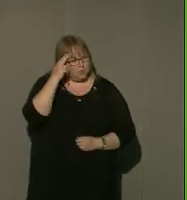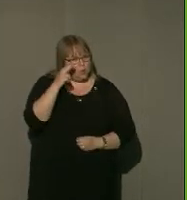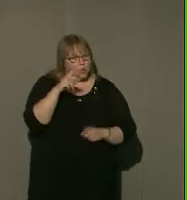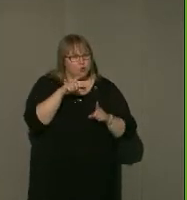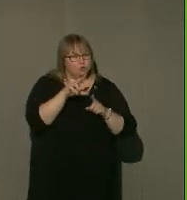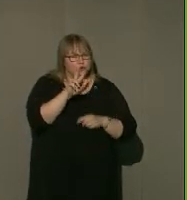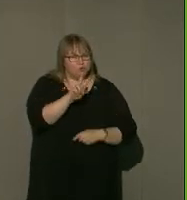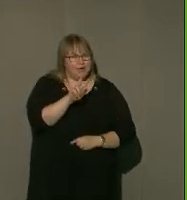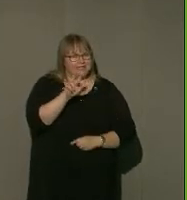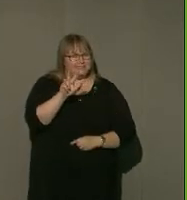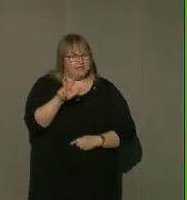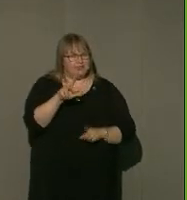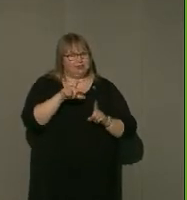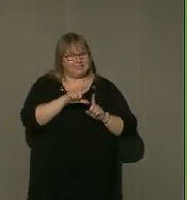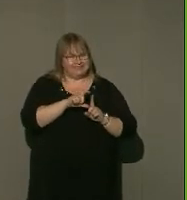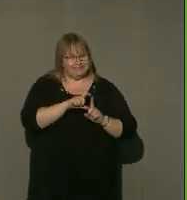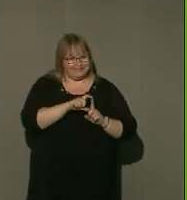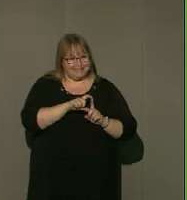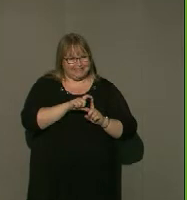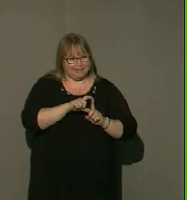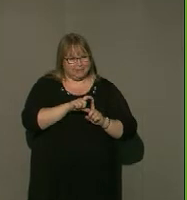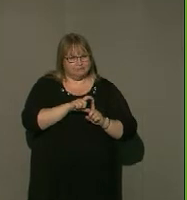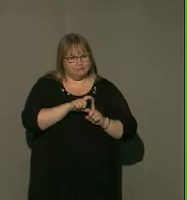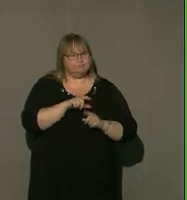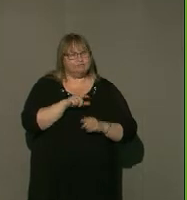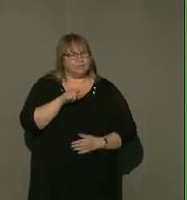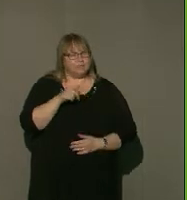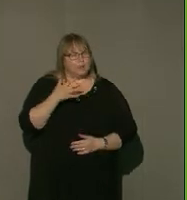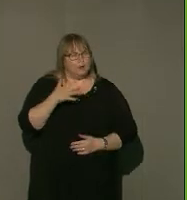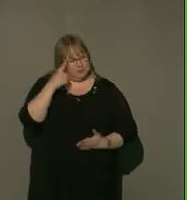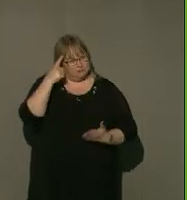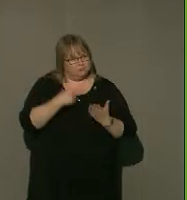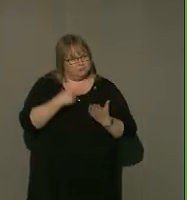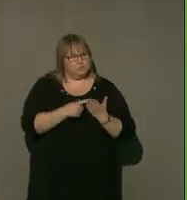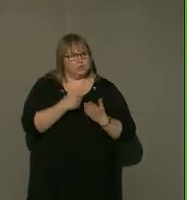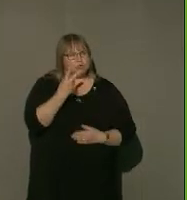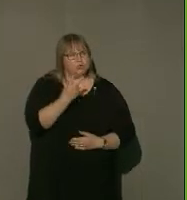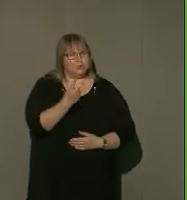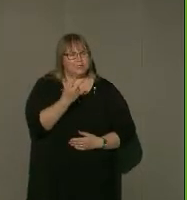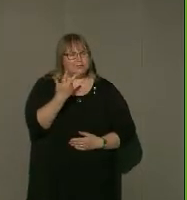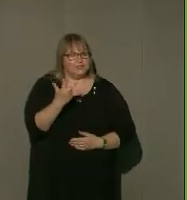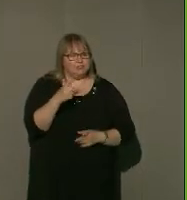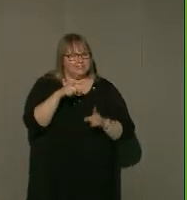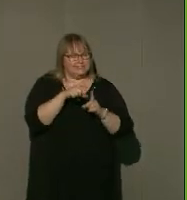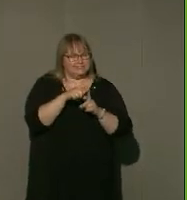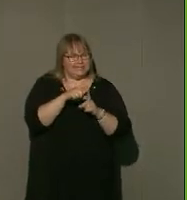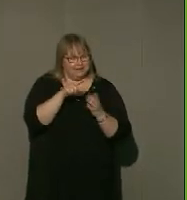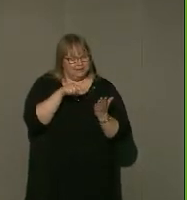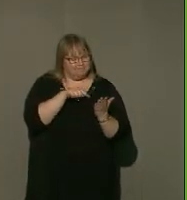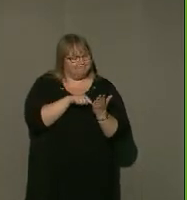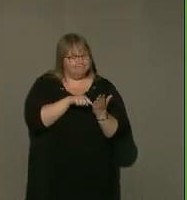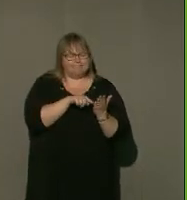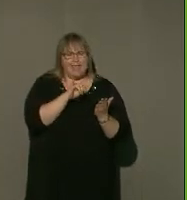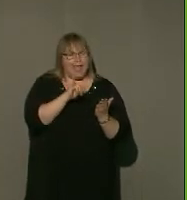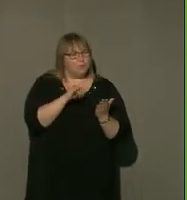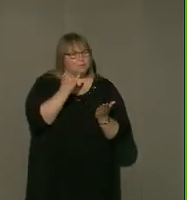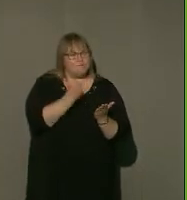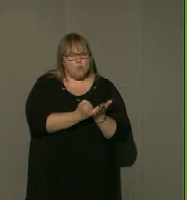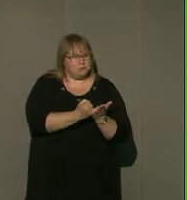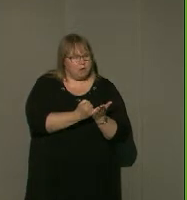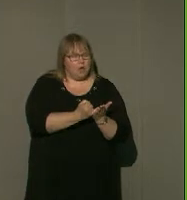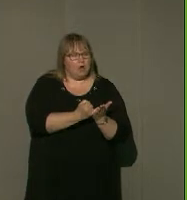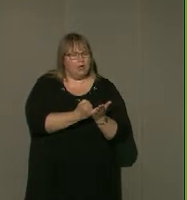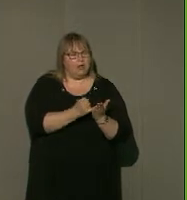23D. We ruled 23 out of order and removed parts A, B and C,